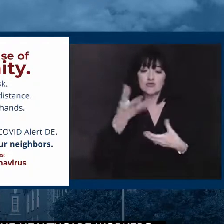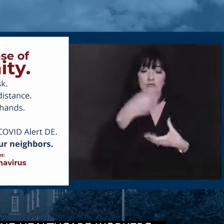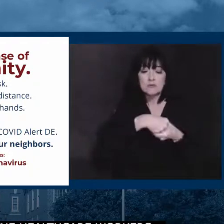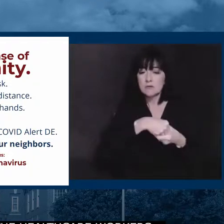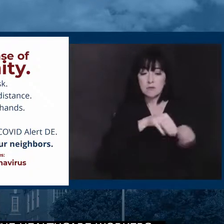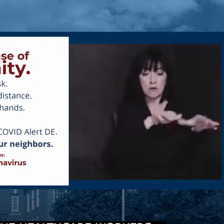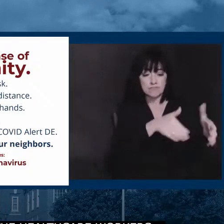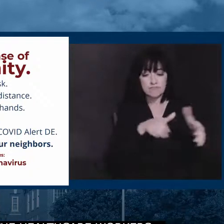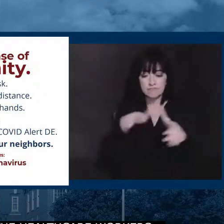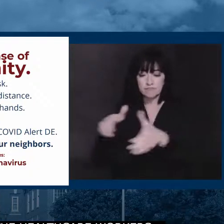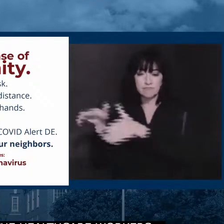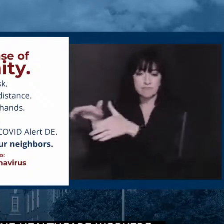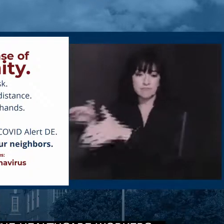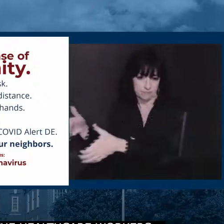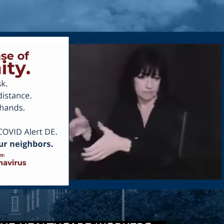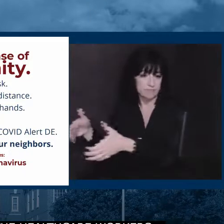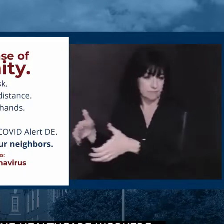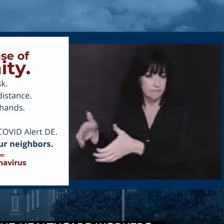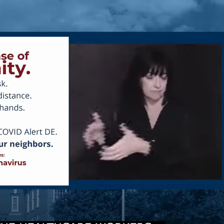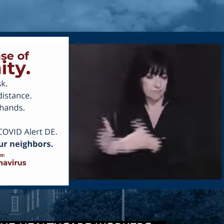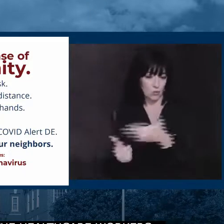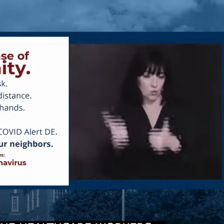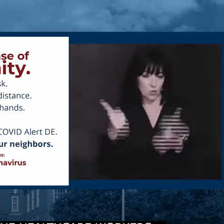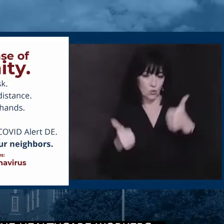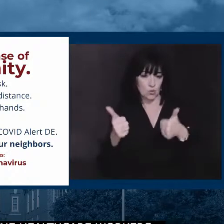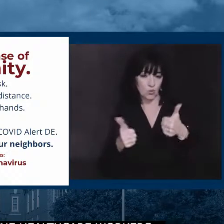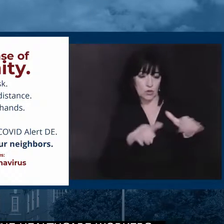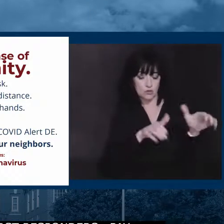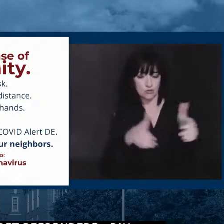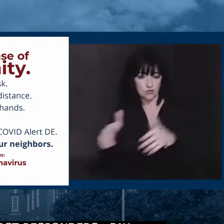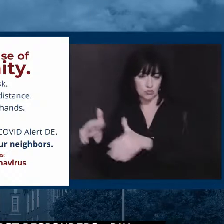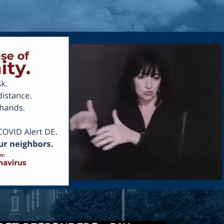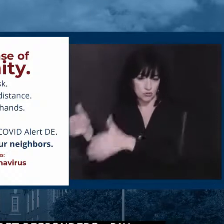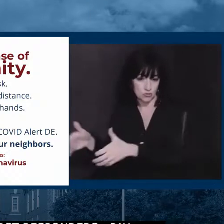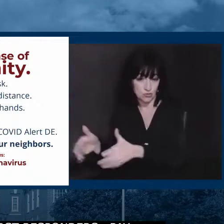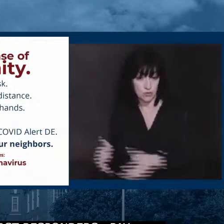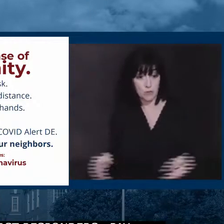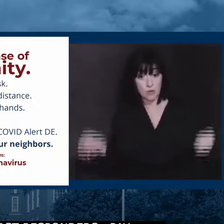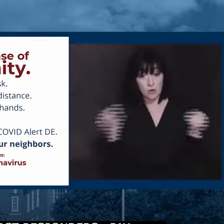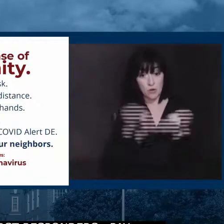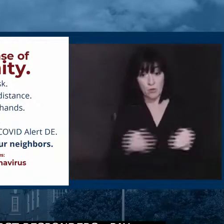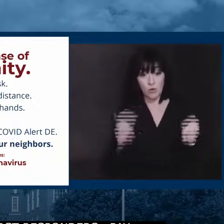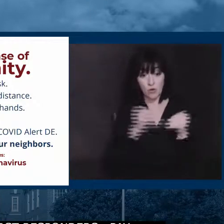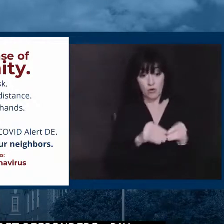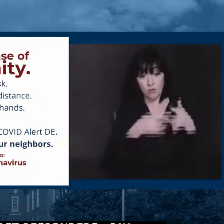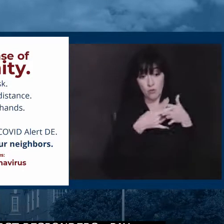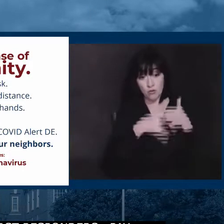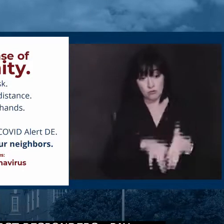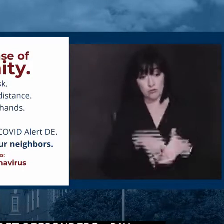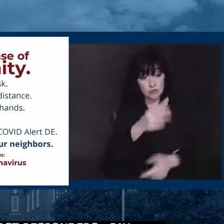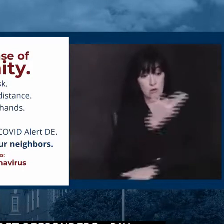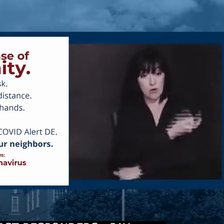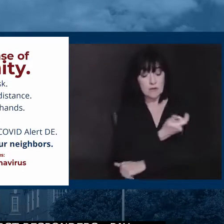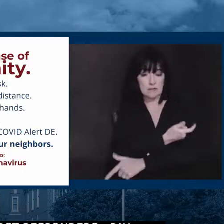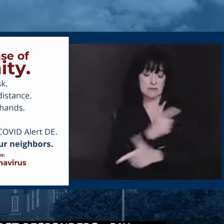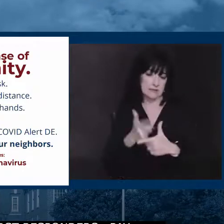the more people that get vaccinated, the better off we'll be in terms of preventing the spread of the virus in our state. So again,